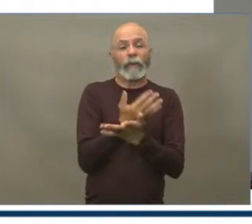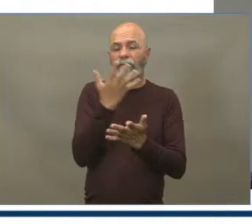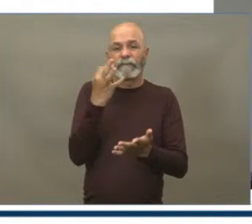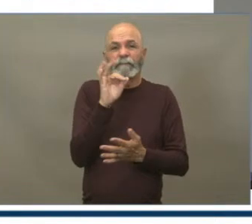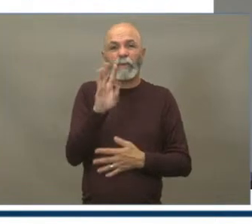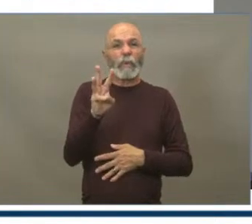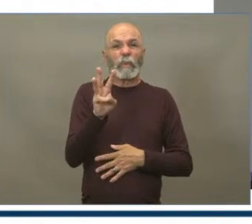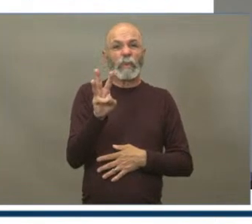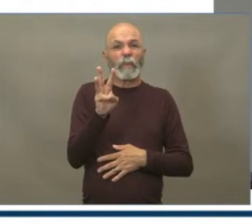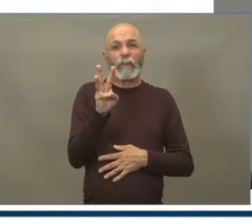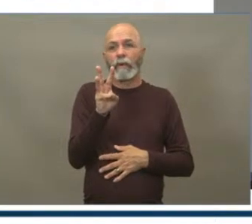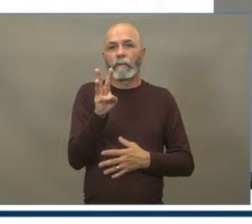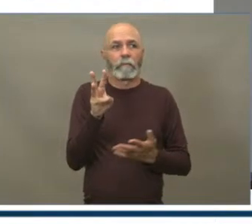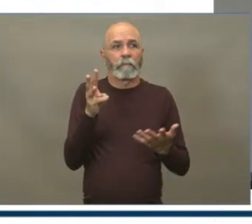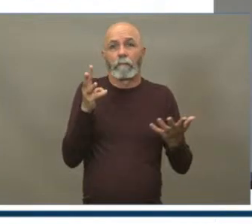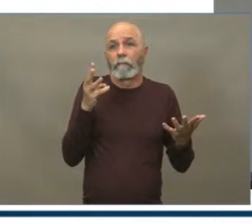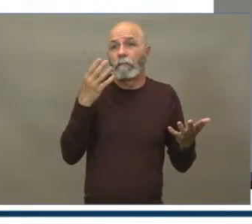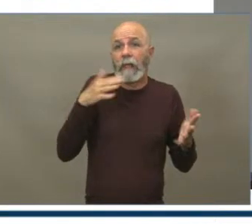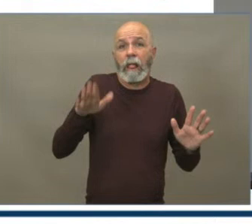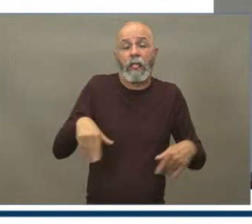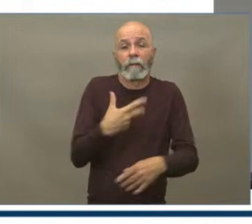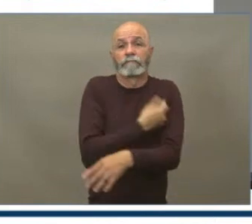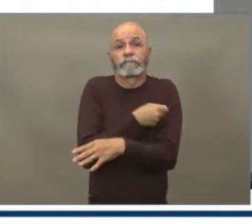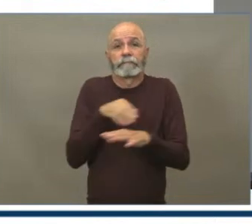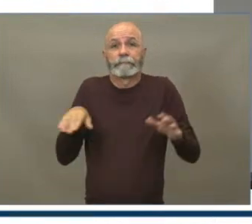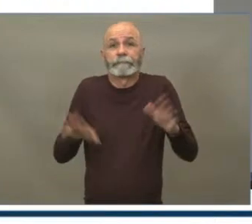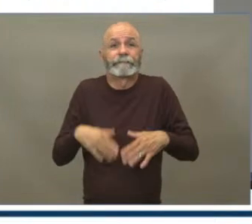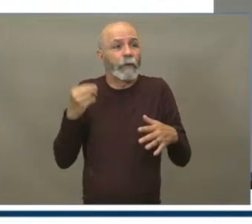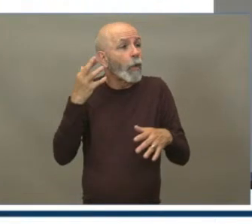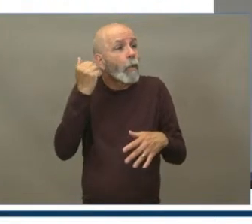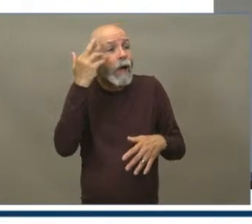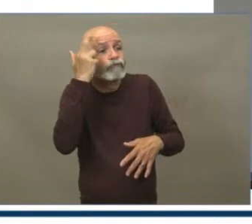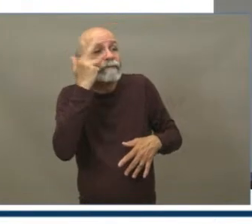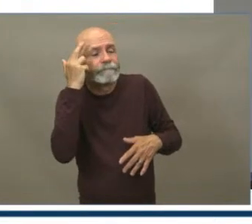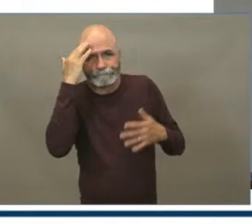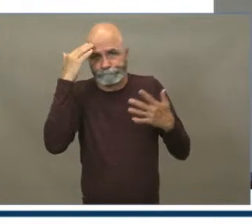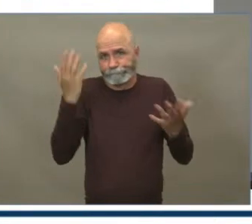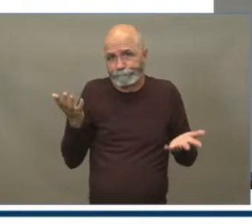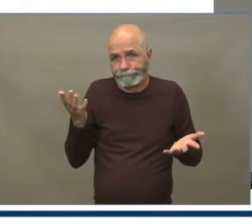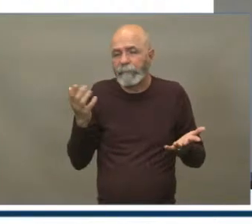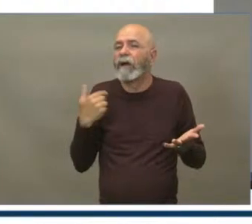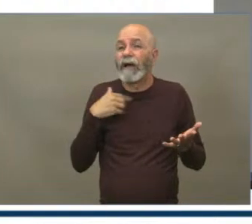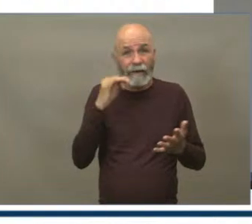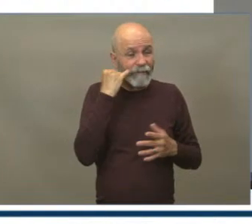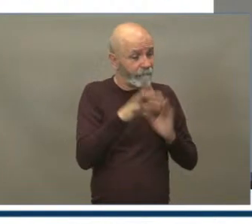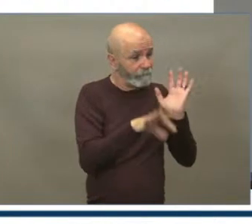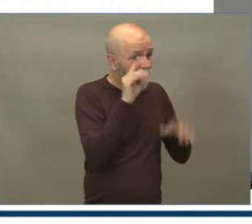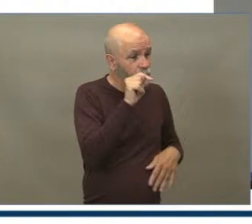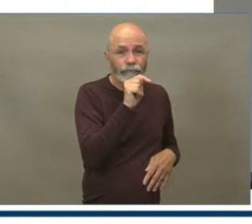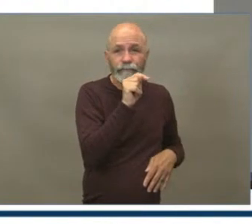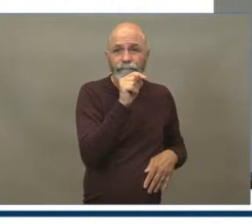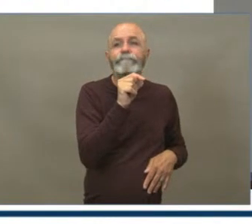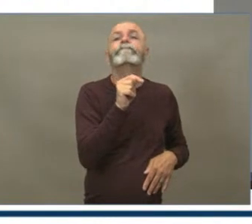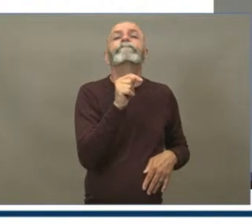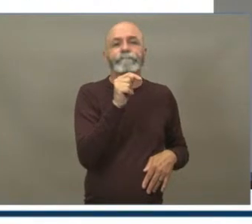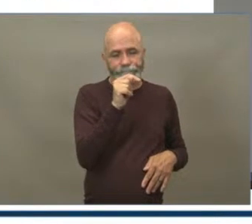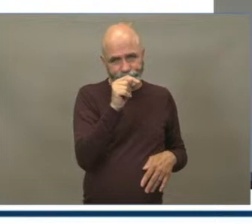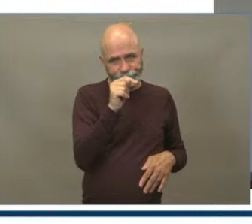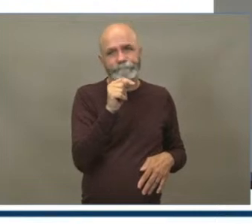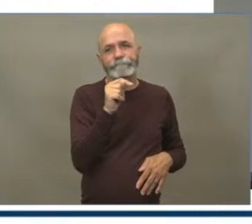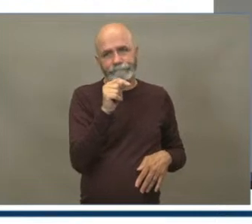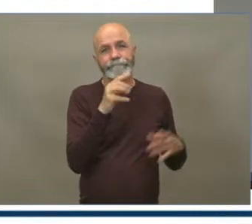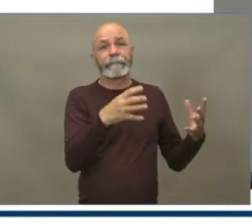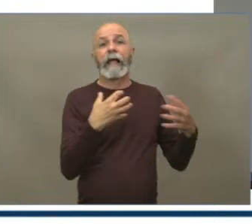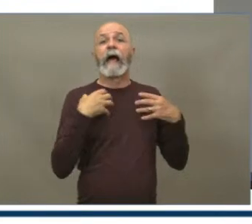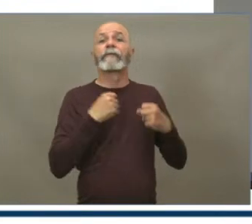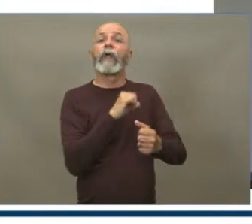whatever reason, haven't yet had their first dose of vaccine, and we've identified that. The health authority and their occupational health are